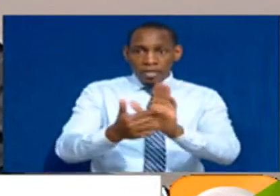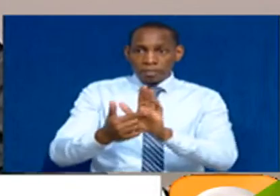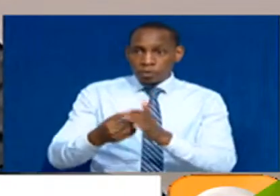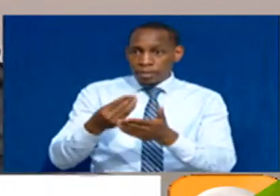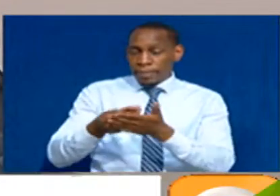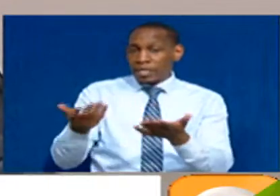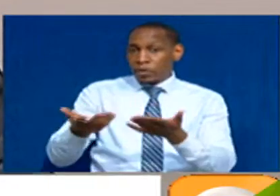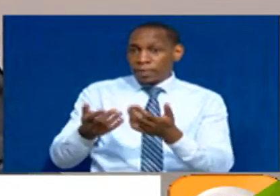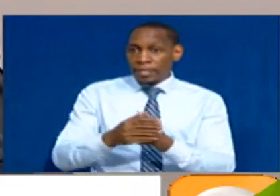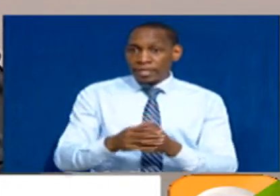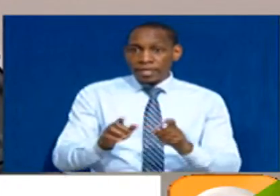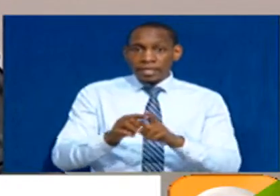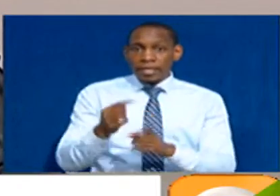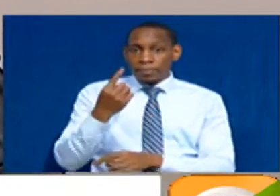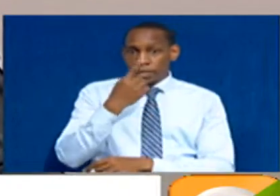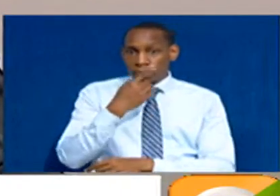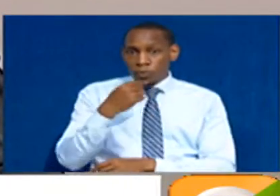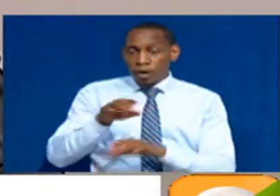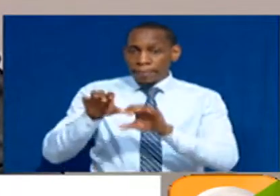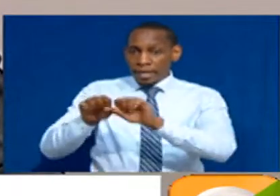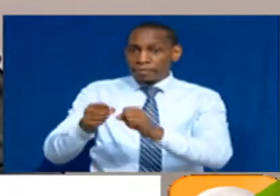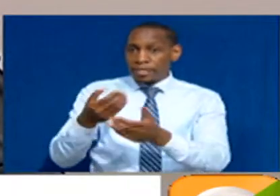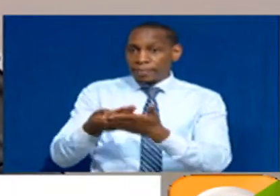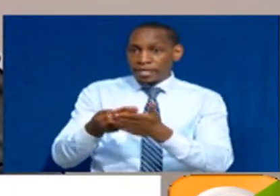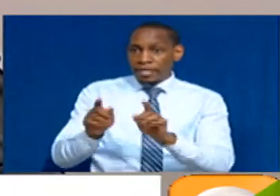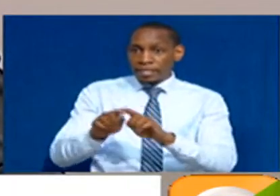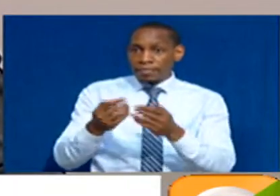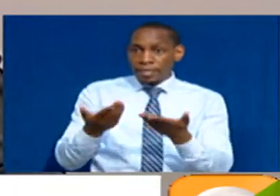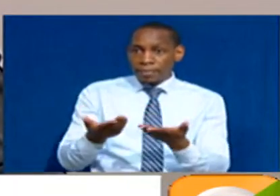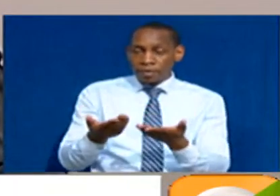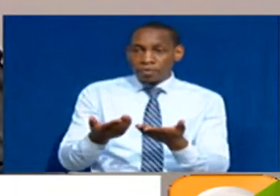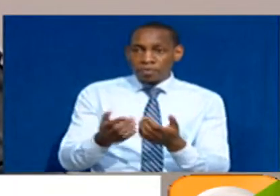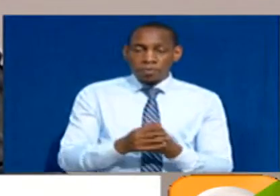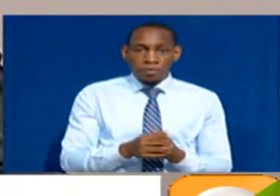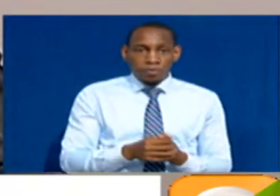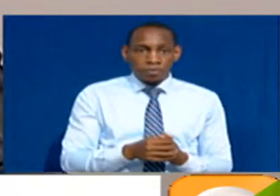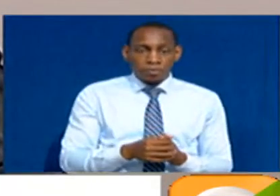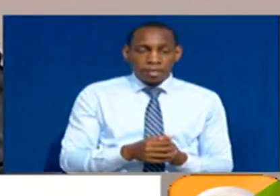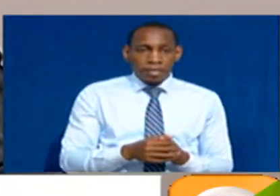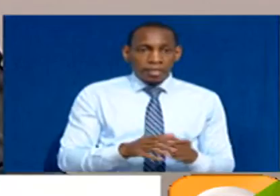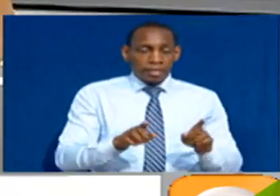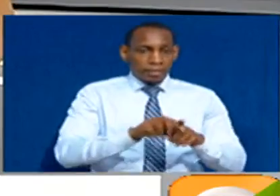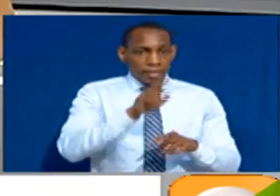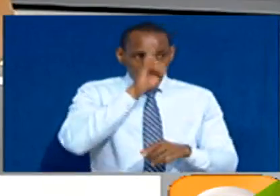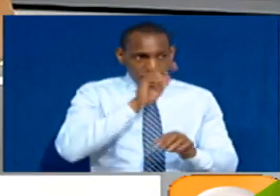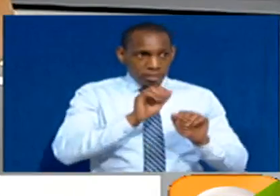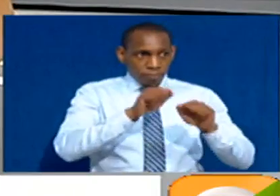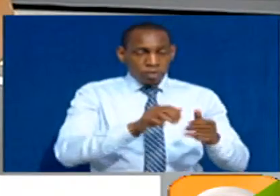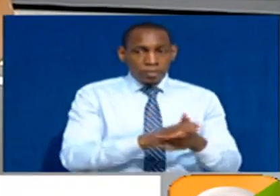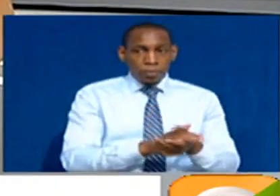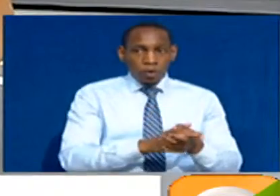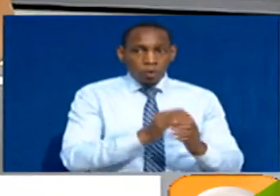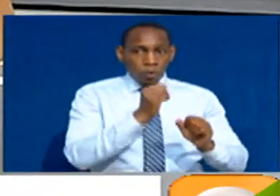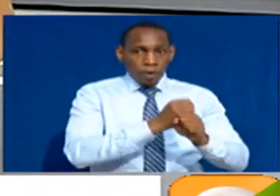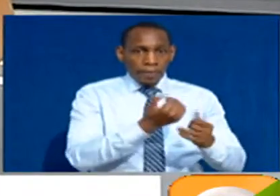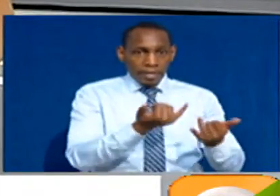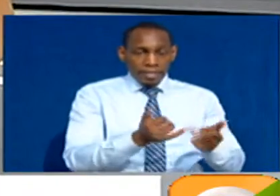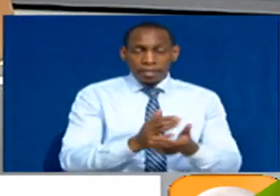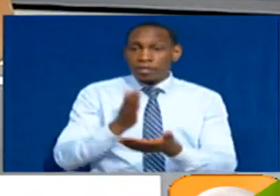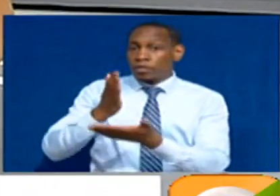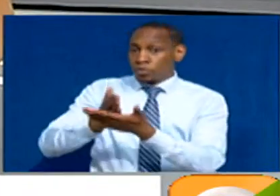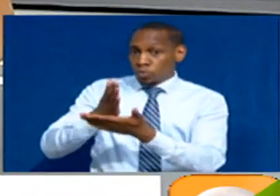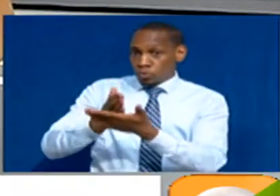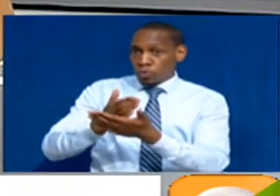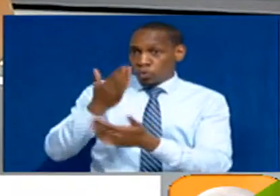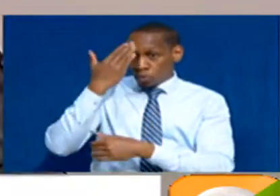the money was and who was holding it and how it was being hidden. And I guess police can then now go and do their work.